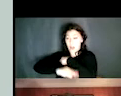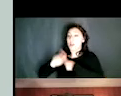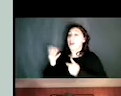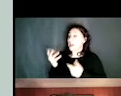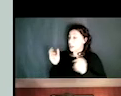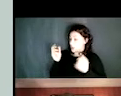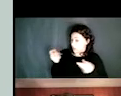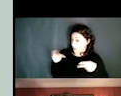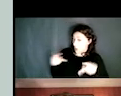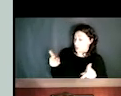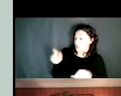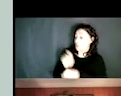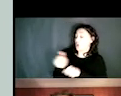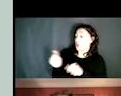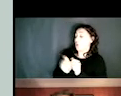on the Sheridan website.